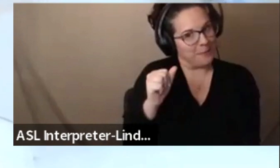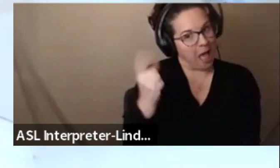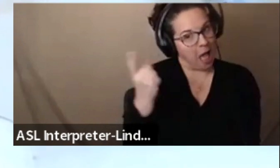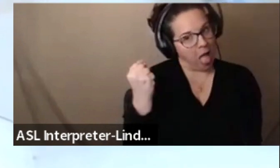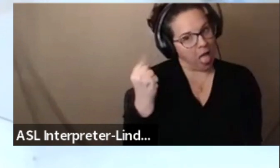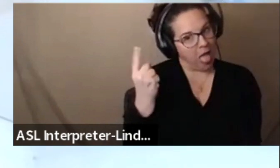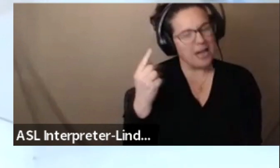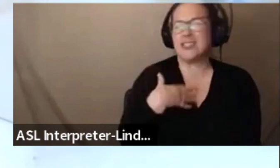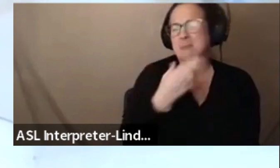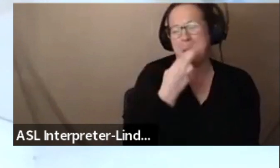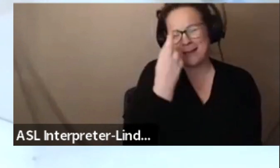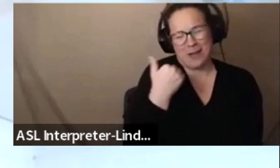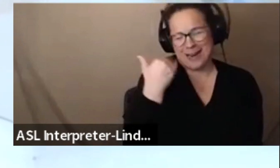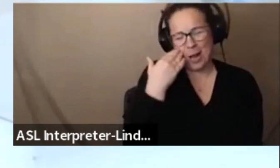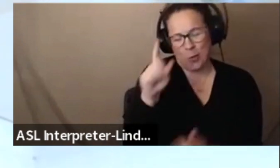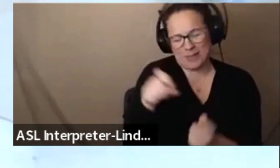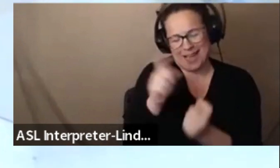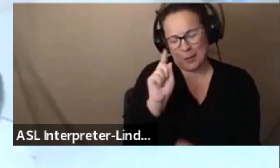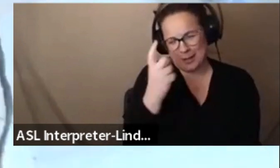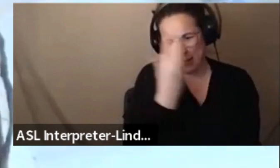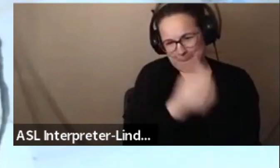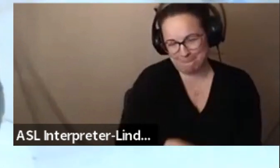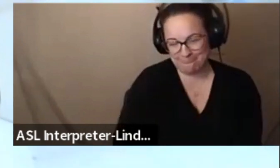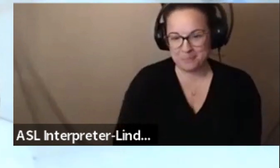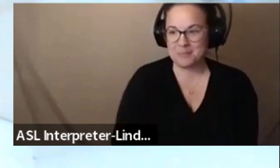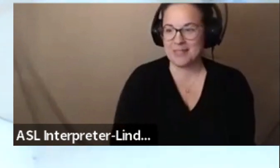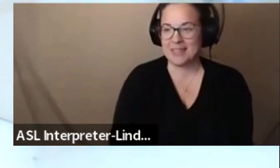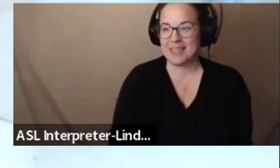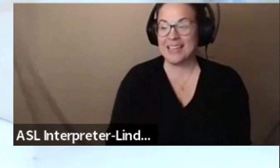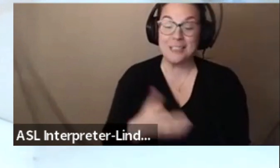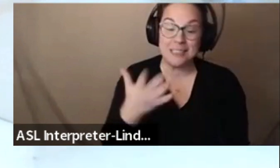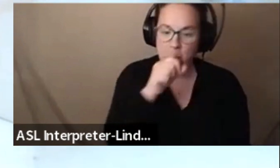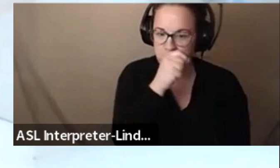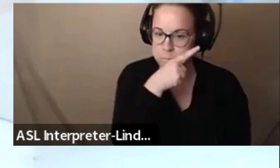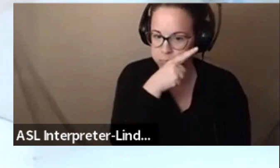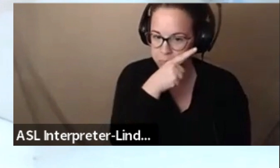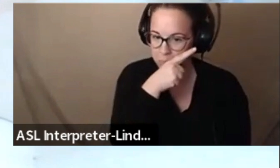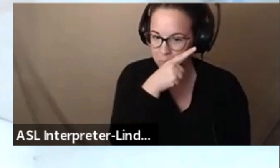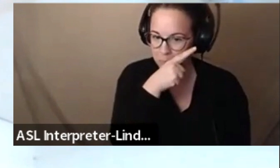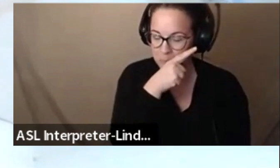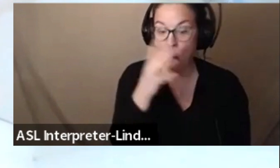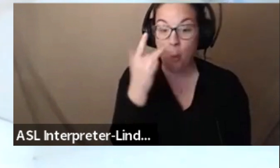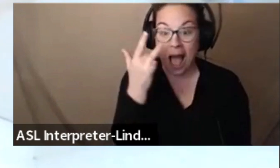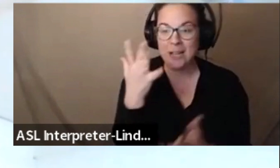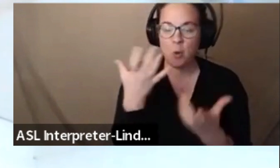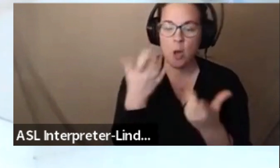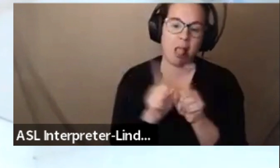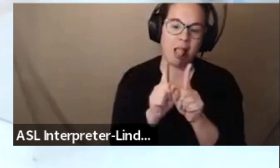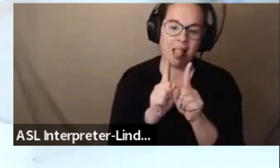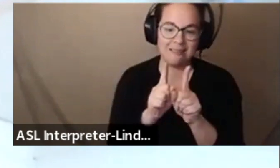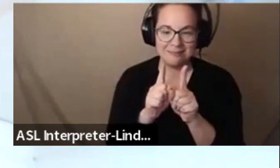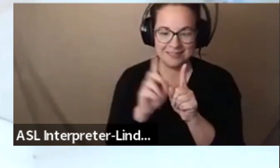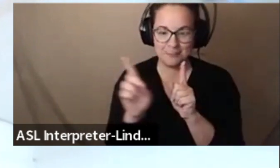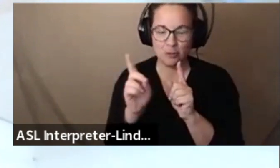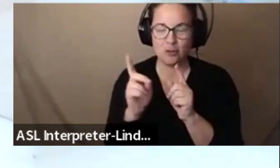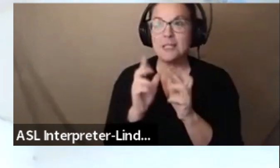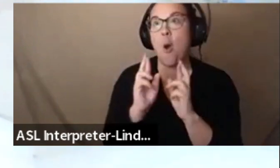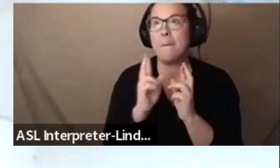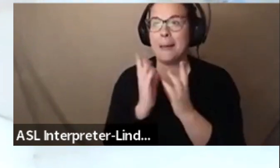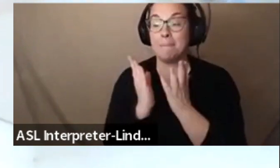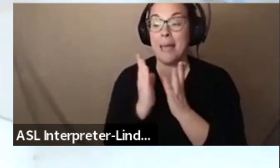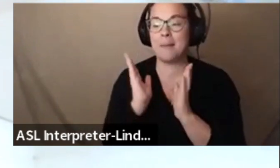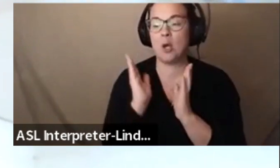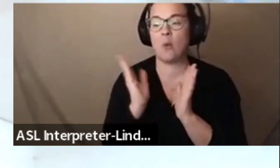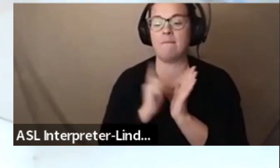Hermia. They went this way in the wood because she's my best friend, I know where they went. And she basically rats her friend out because she wants to spend time with